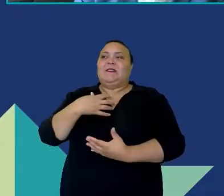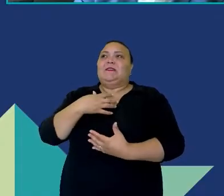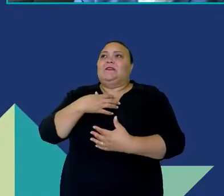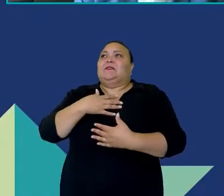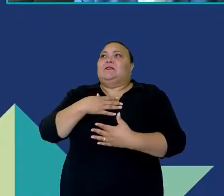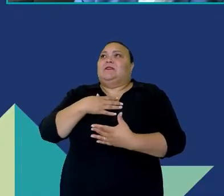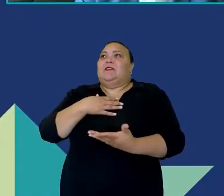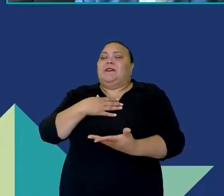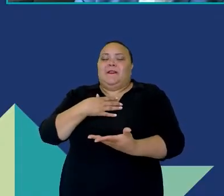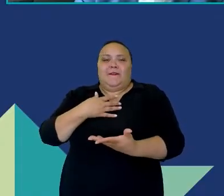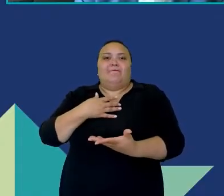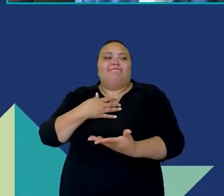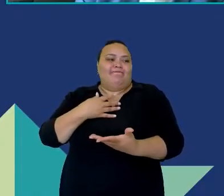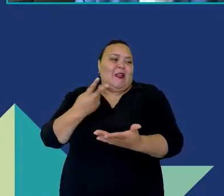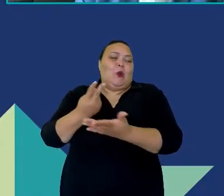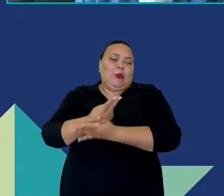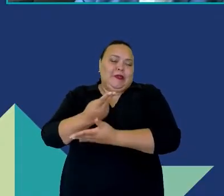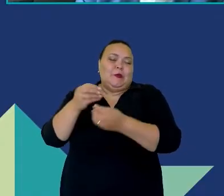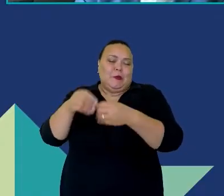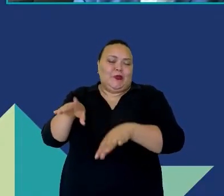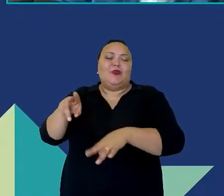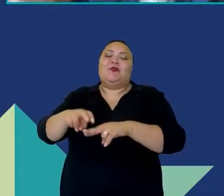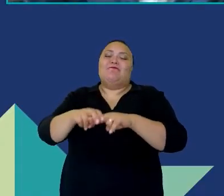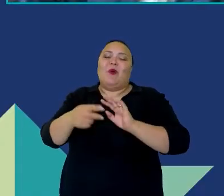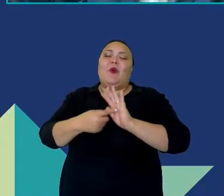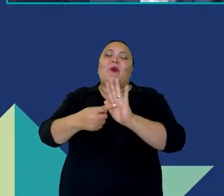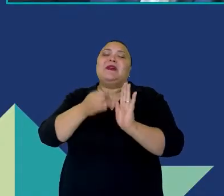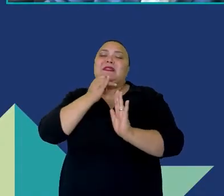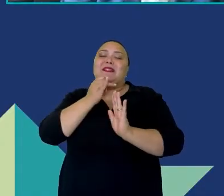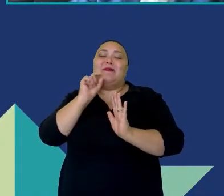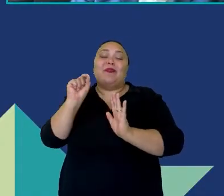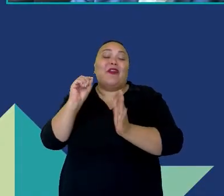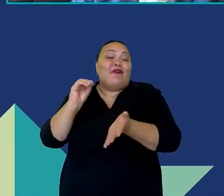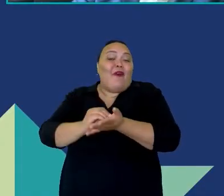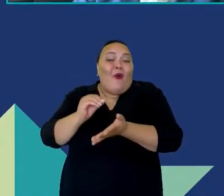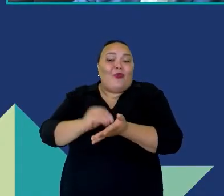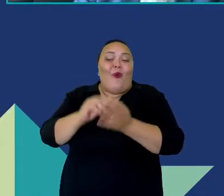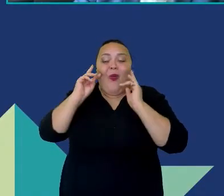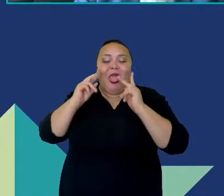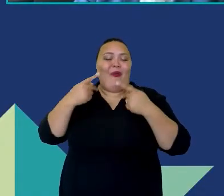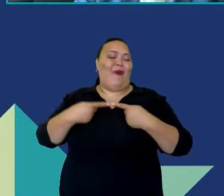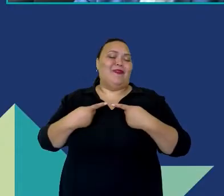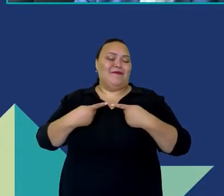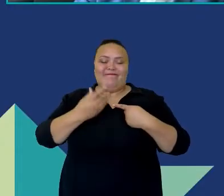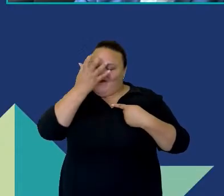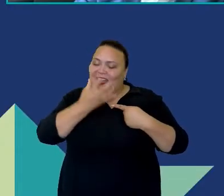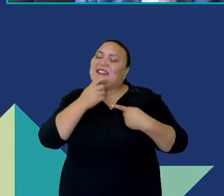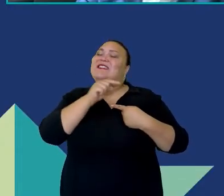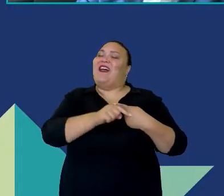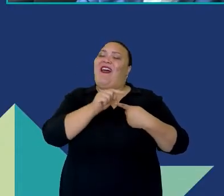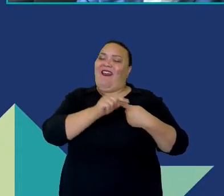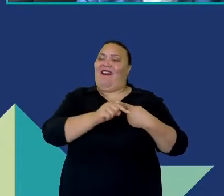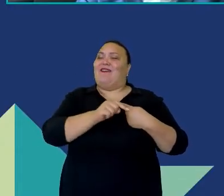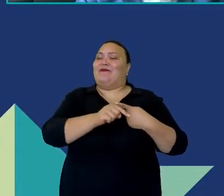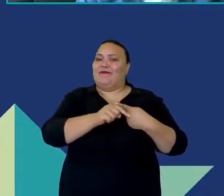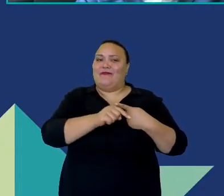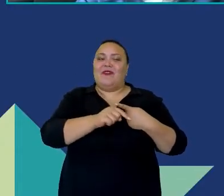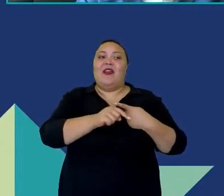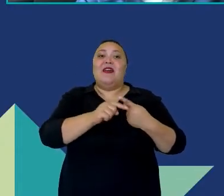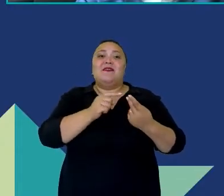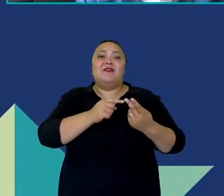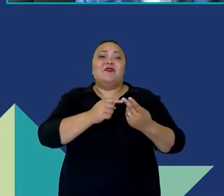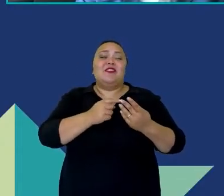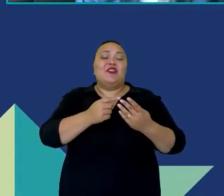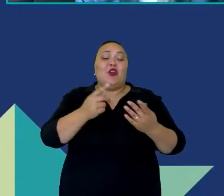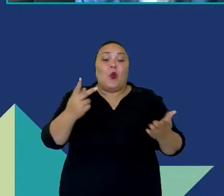example of a lack of recognition of seriously of the emerging issues that were many years before the actual event. And of course, I